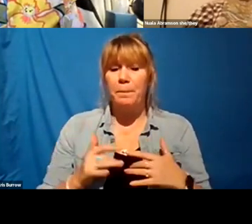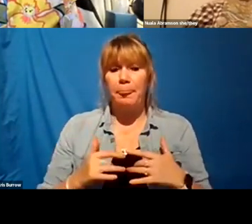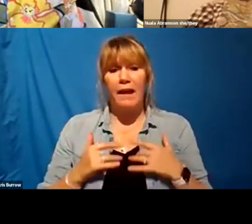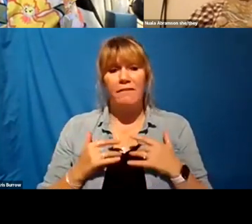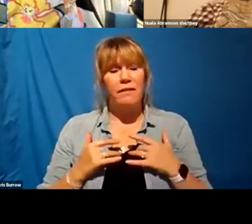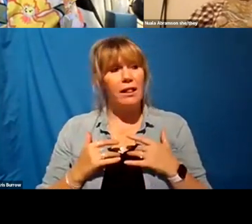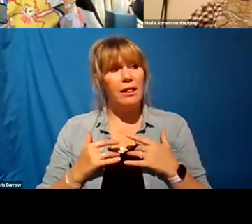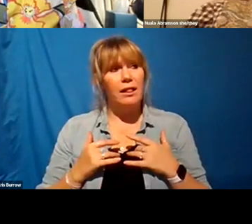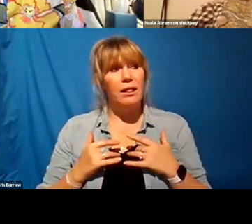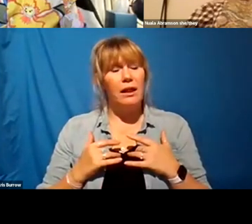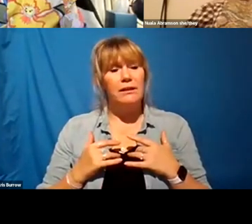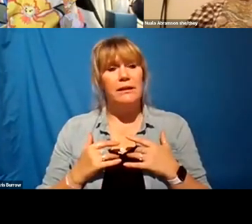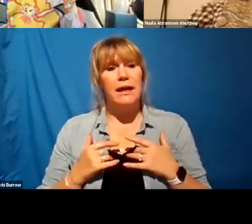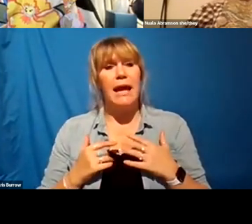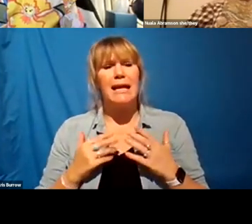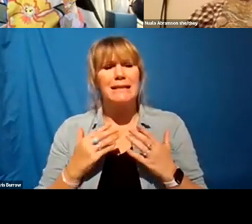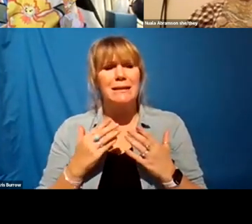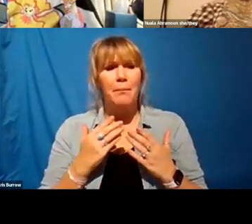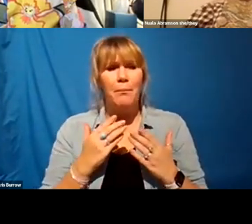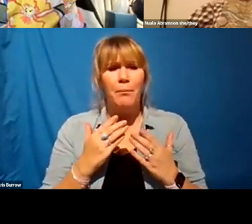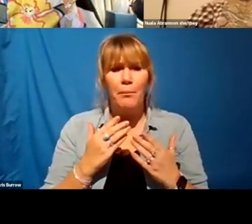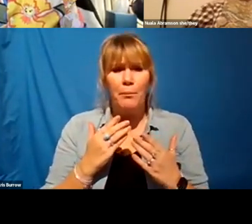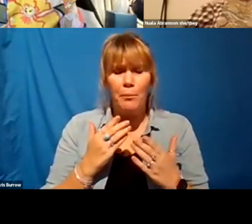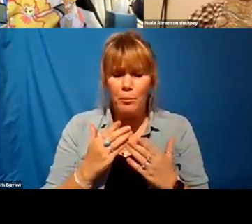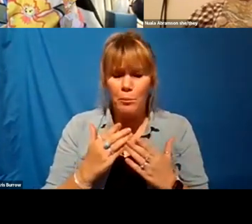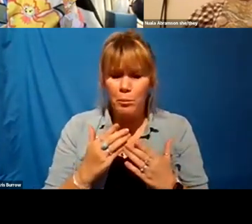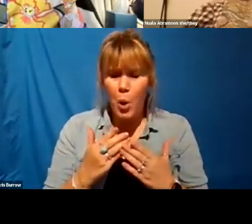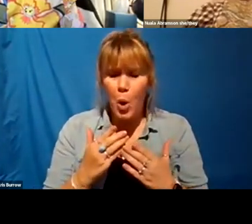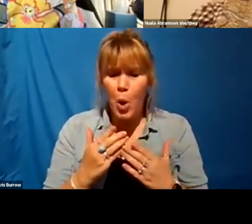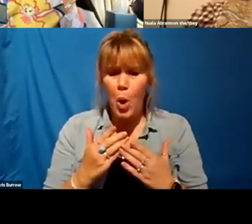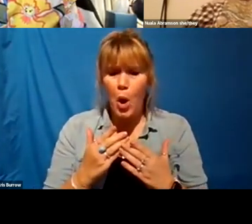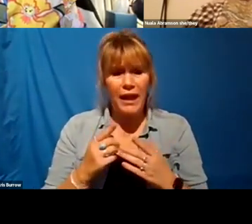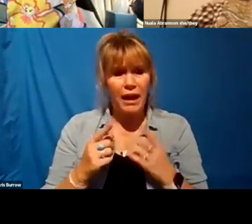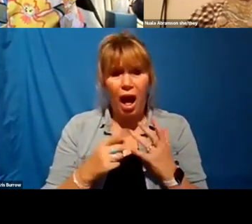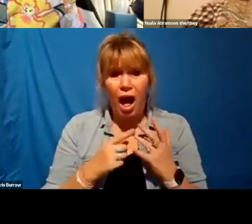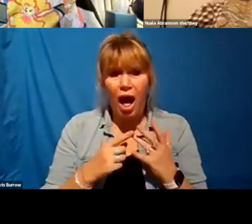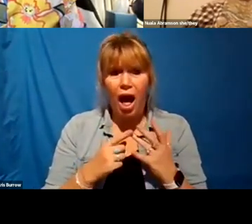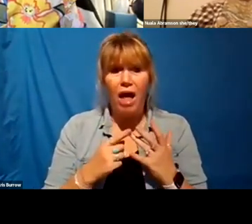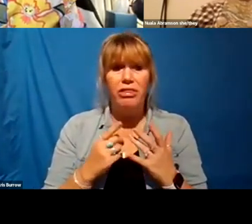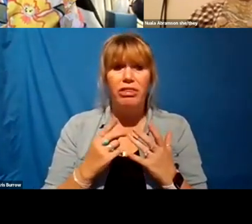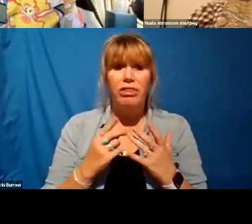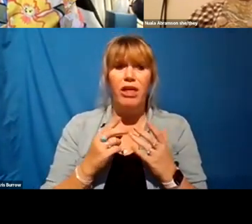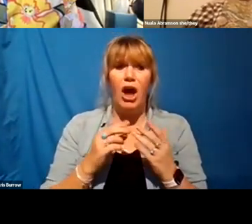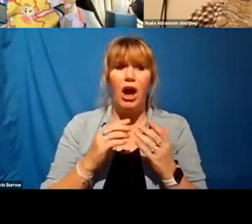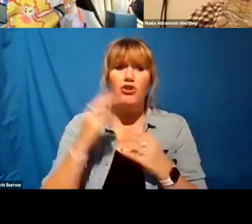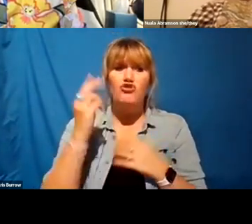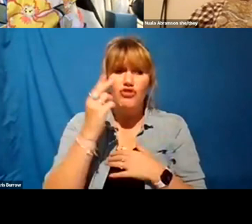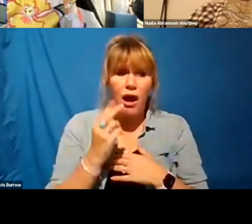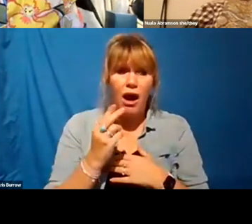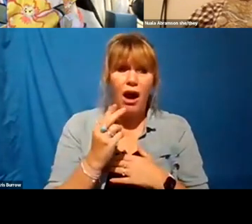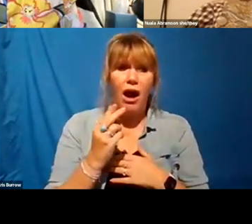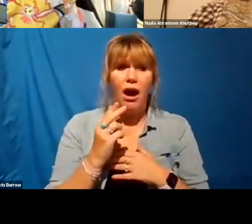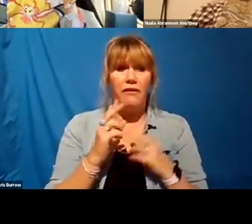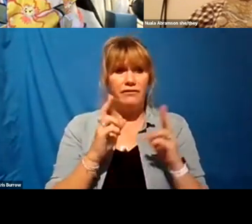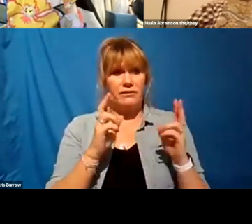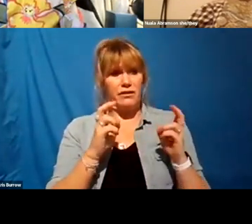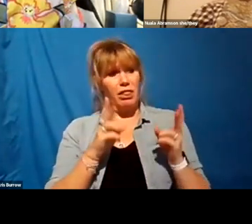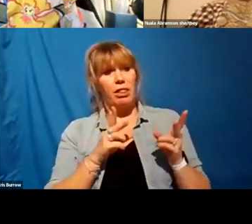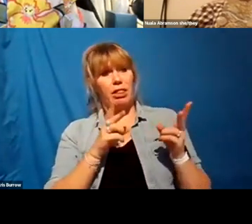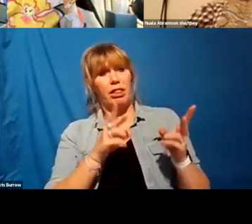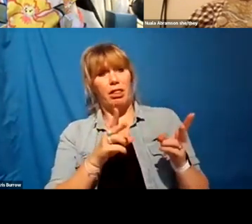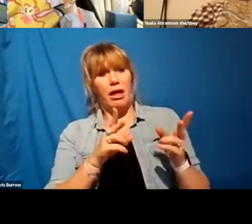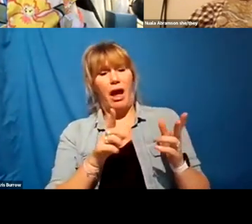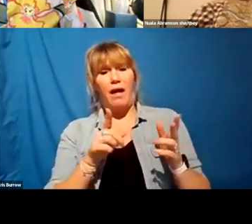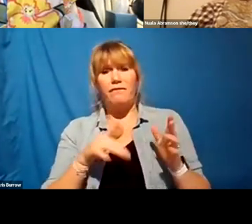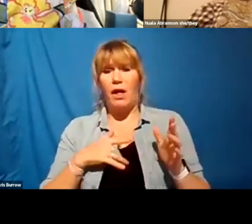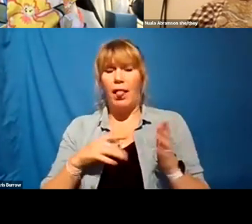I think more than other craft mediums, there's something about embroidery that is still struggling to kind of be taken seriously. And I think some of it is to do with the